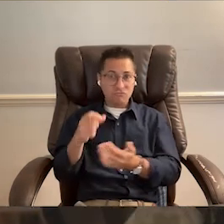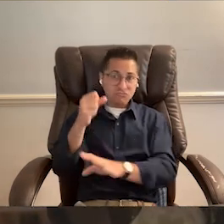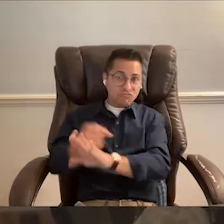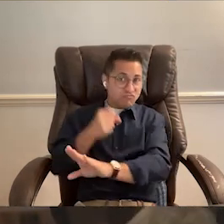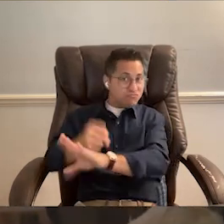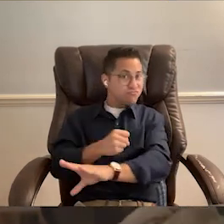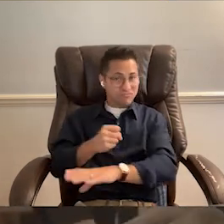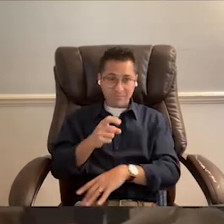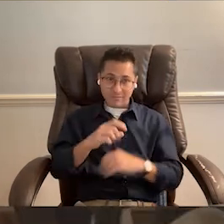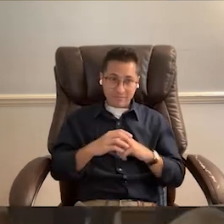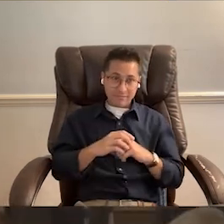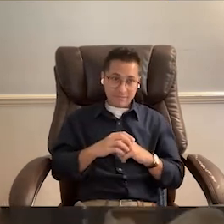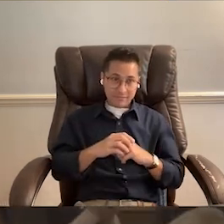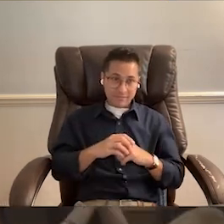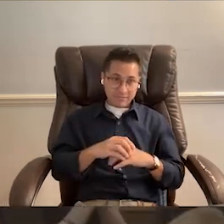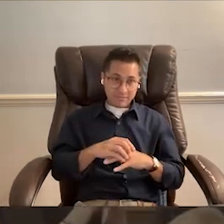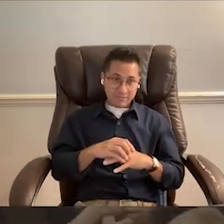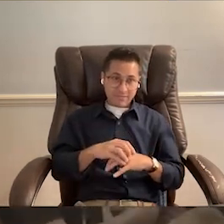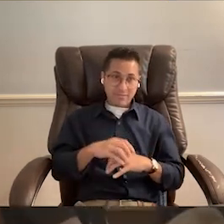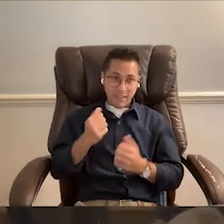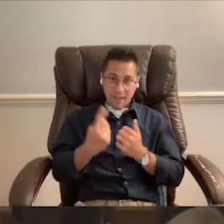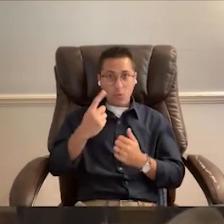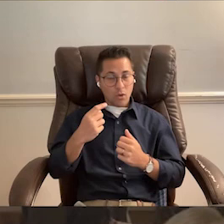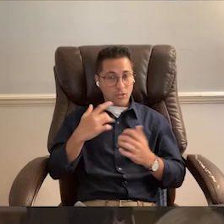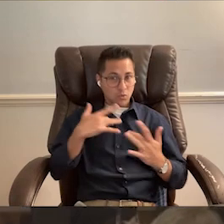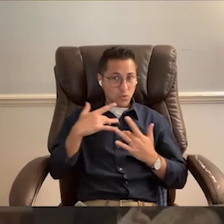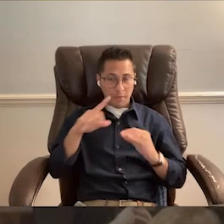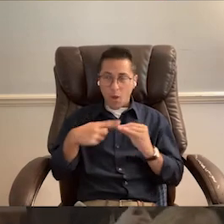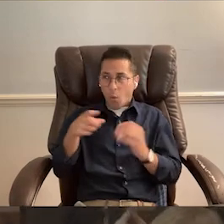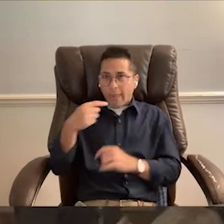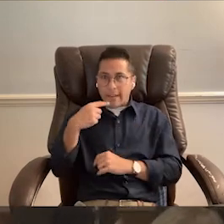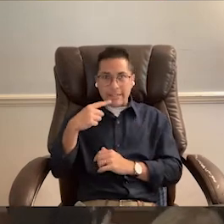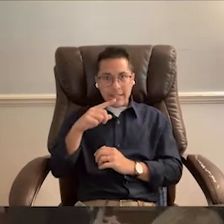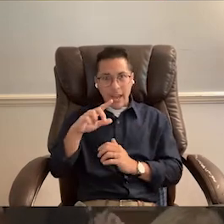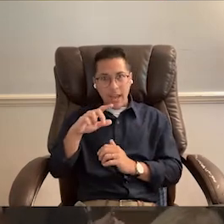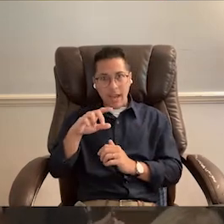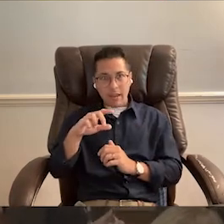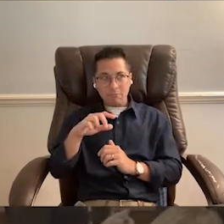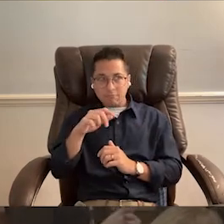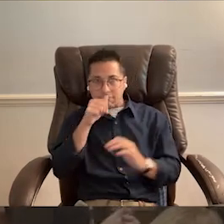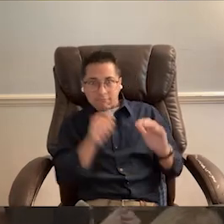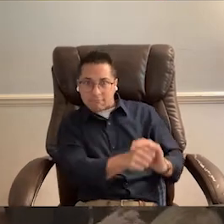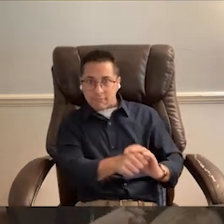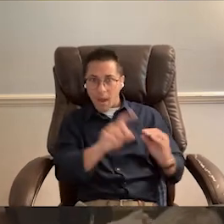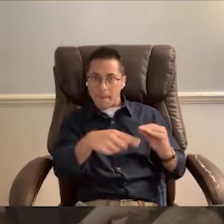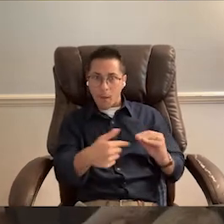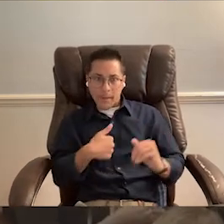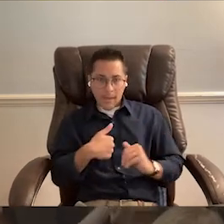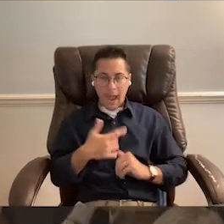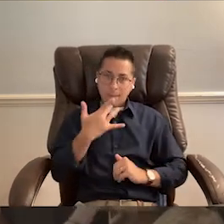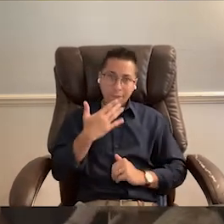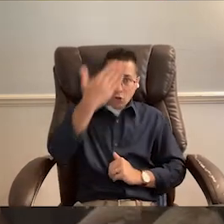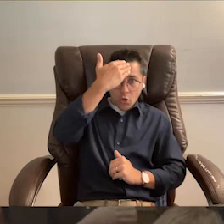something about you, or saying something about you behind your back. Is the most thing I think everyone worries about, is what are they